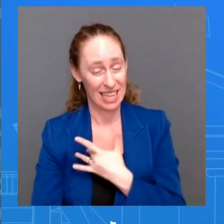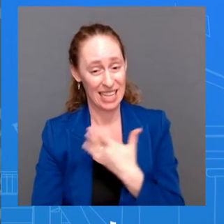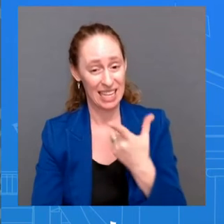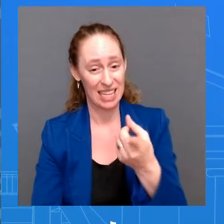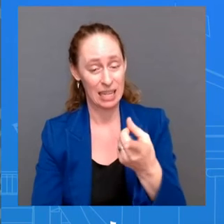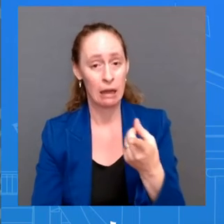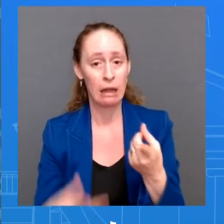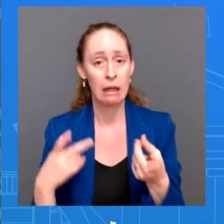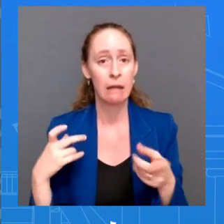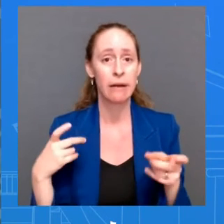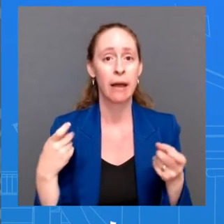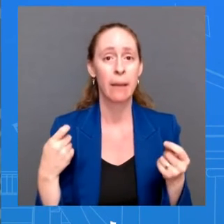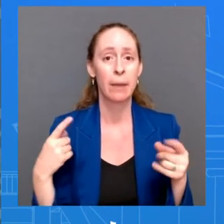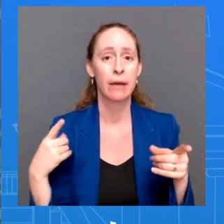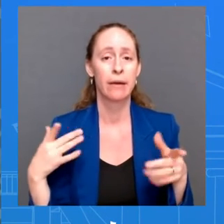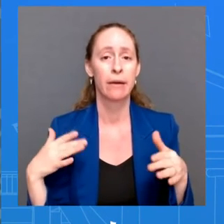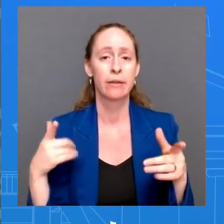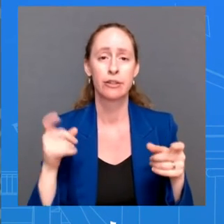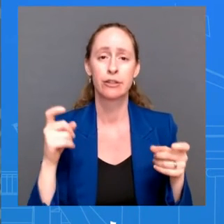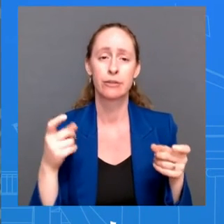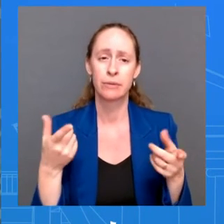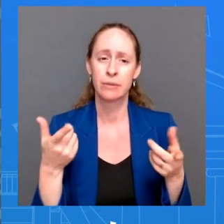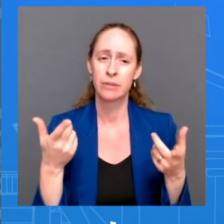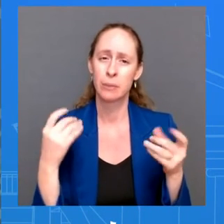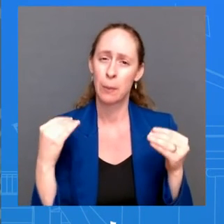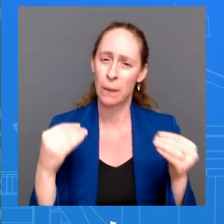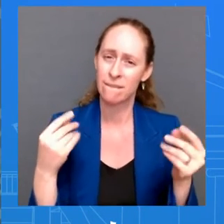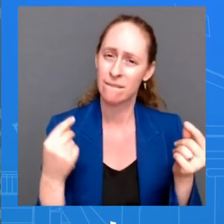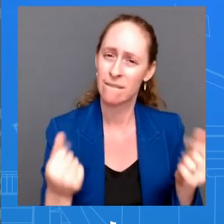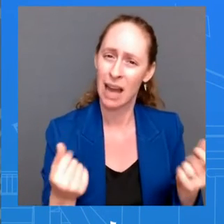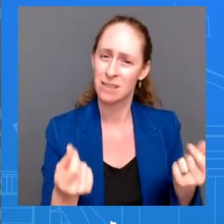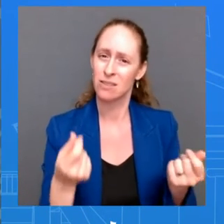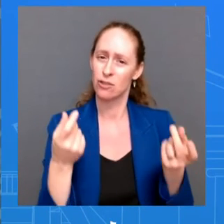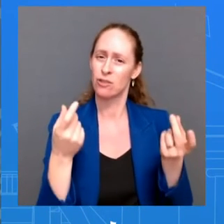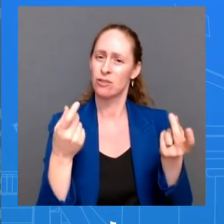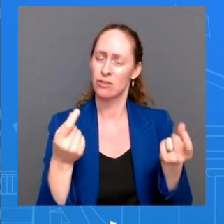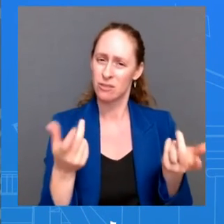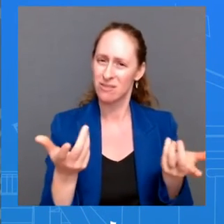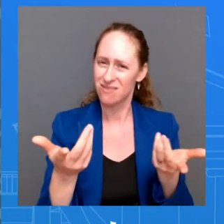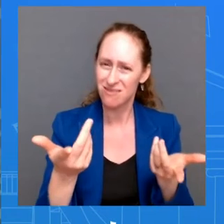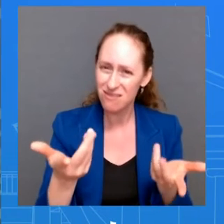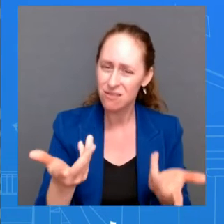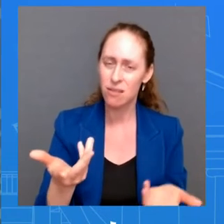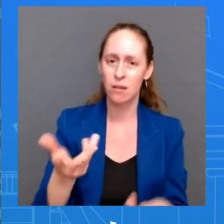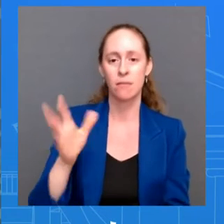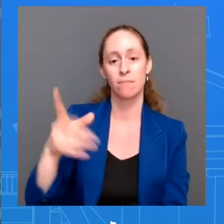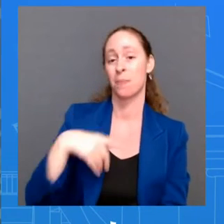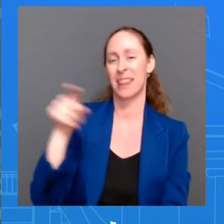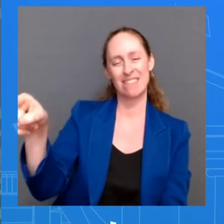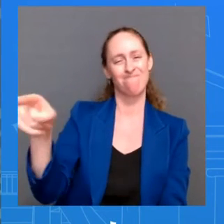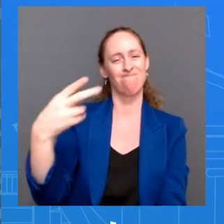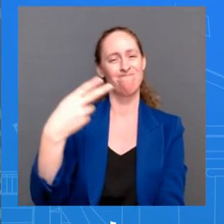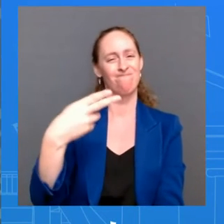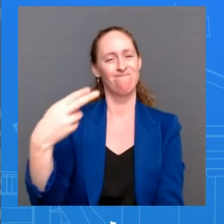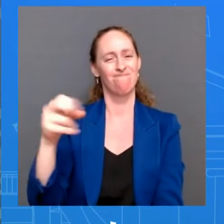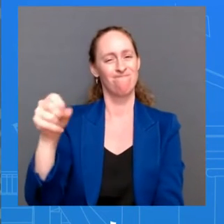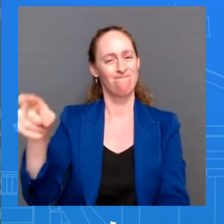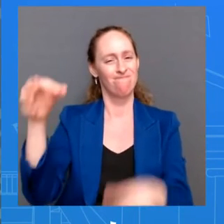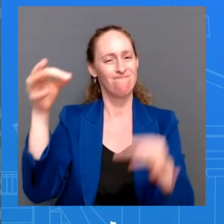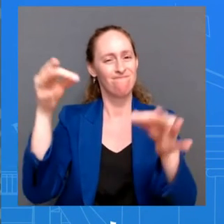An emergency? Again, that's going to be with HHS. But look, you know, the way, and I talked about this earlier,